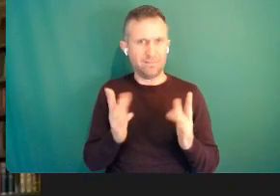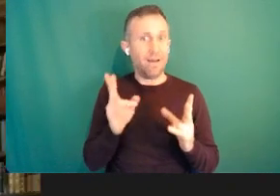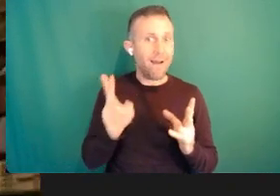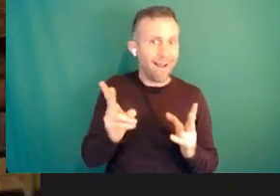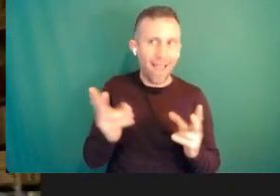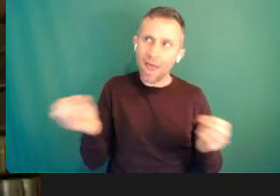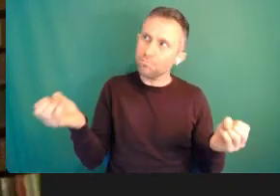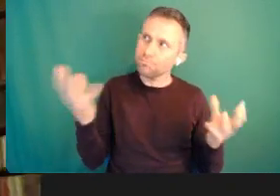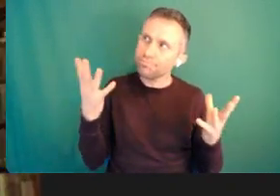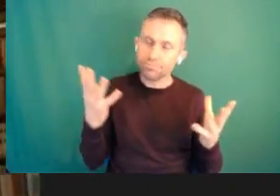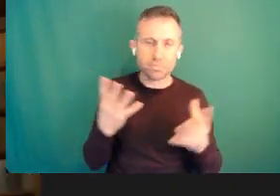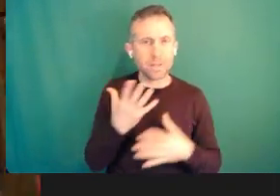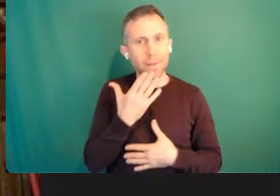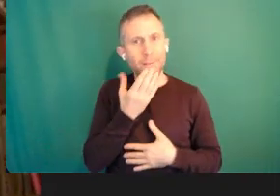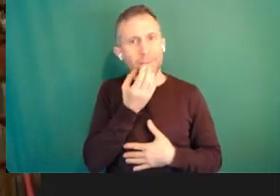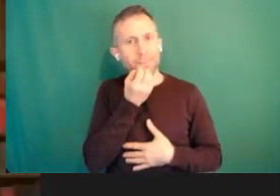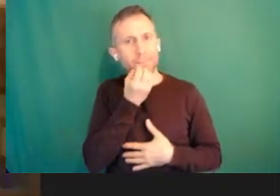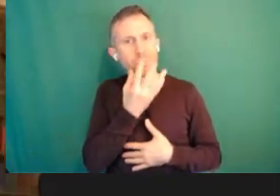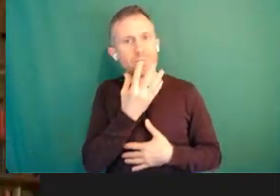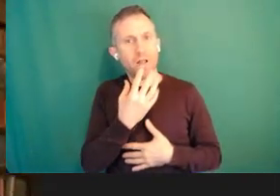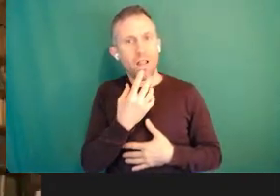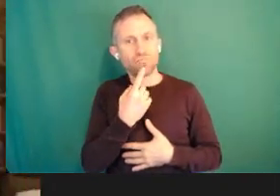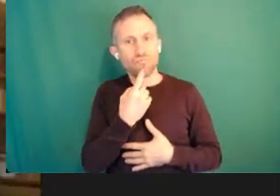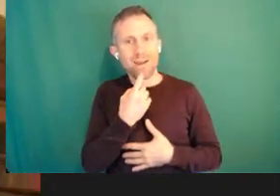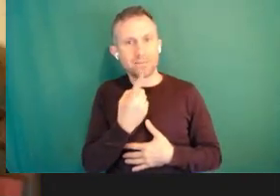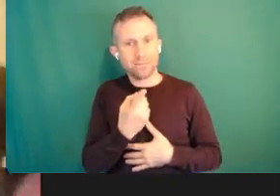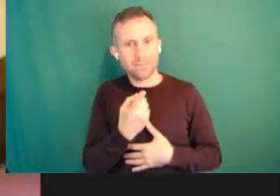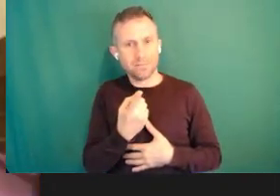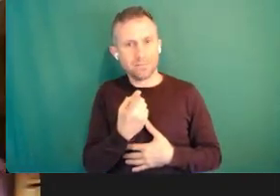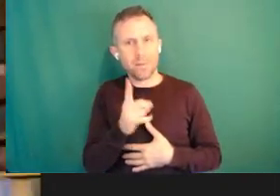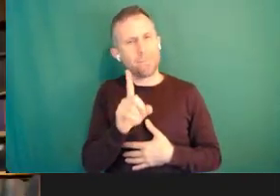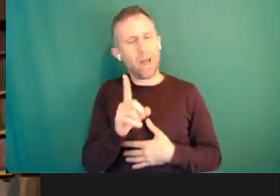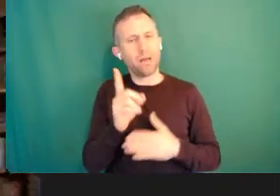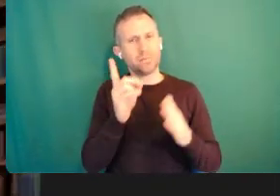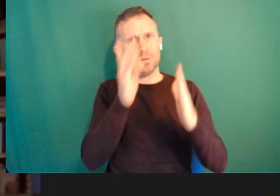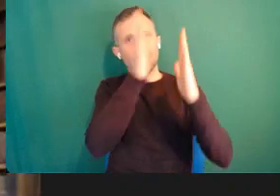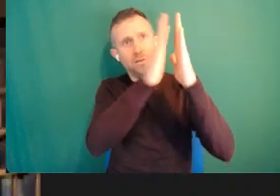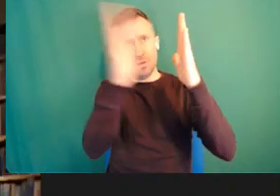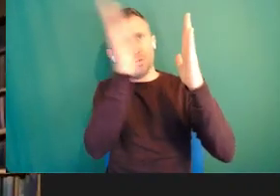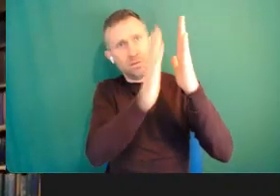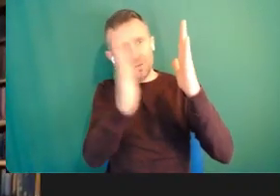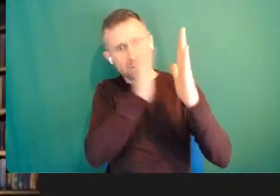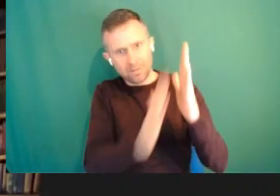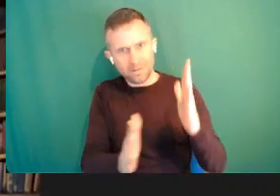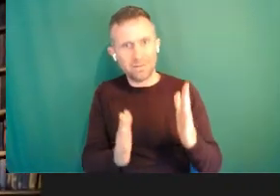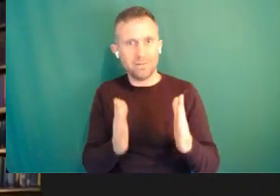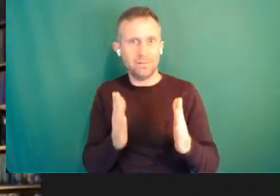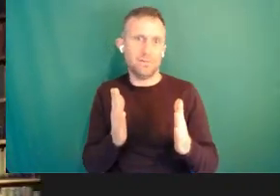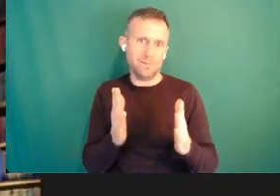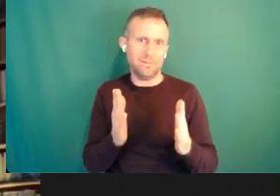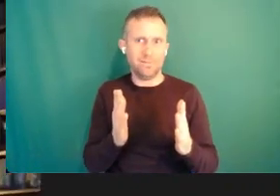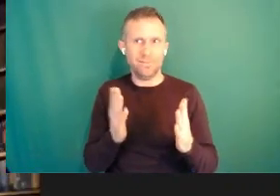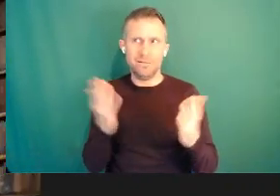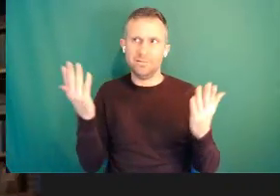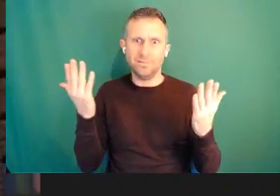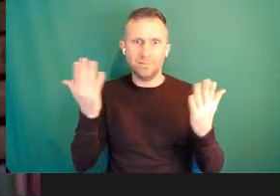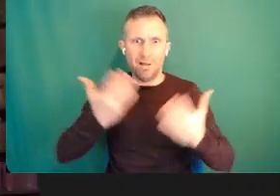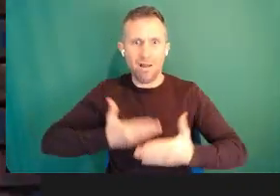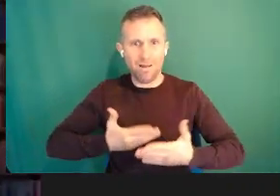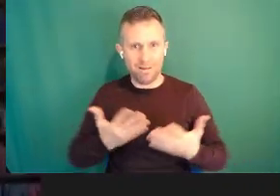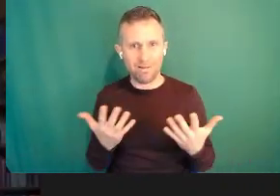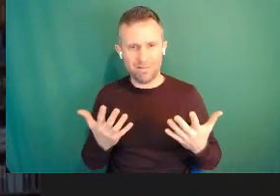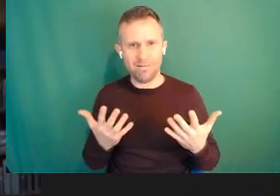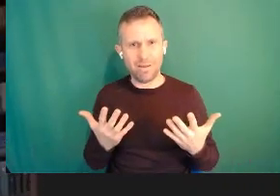the books. It's a really atmospheric room. There are probably about 11,000 books in the